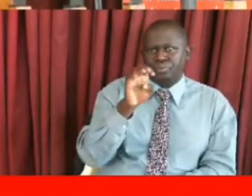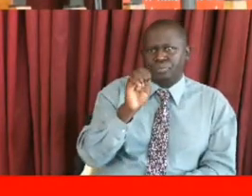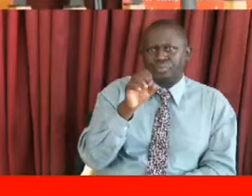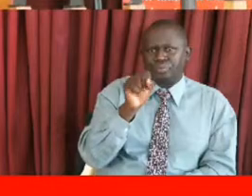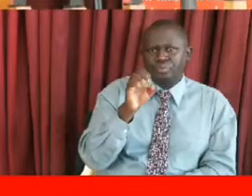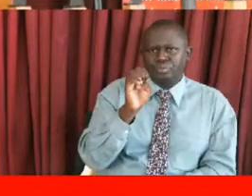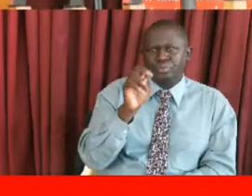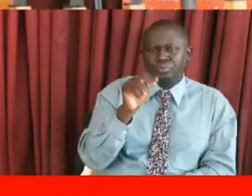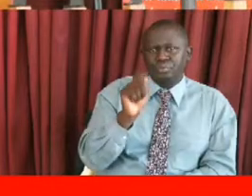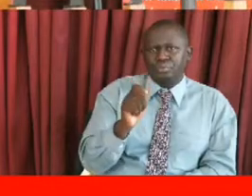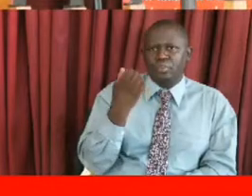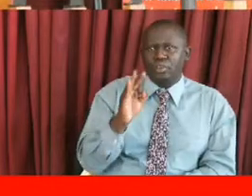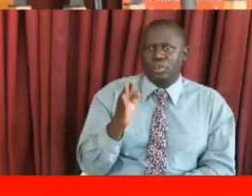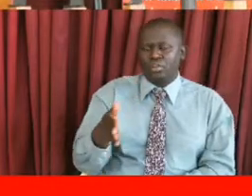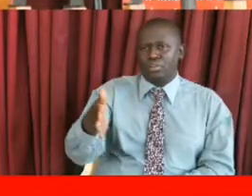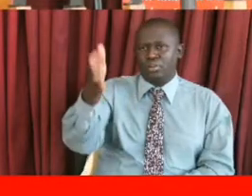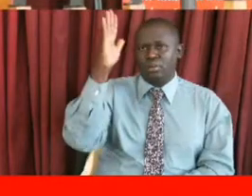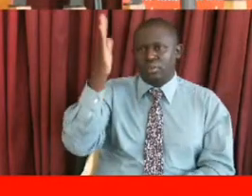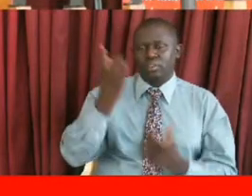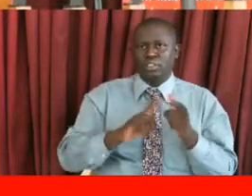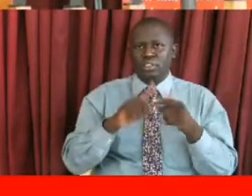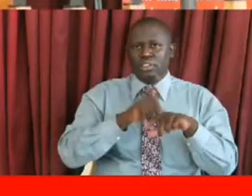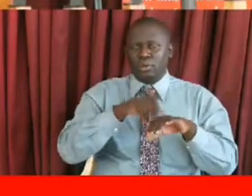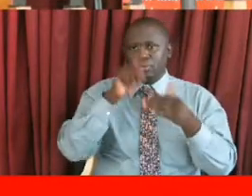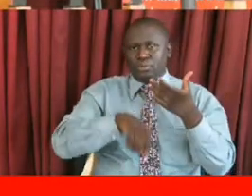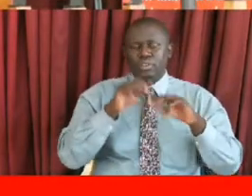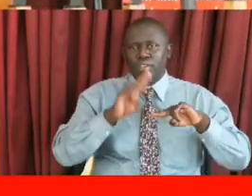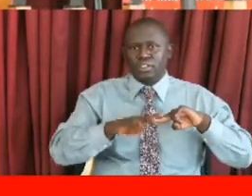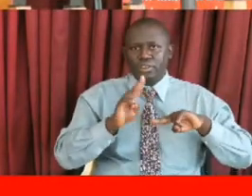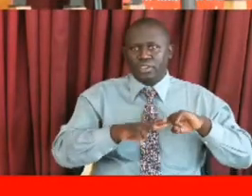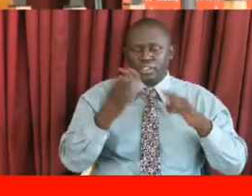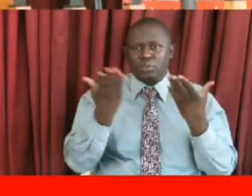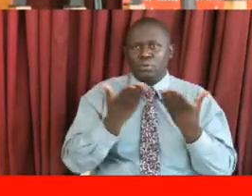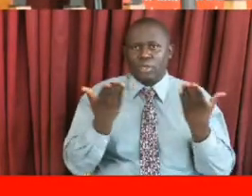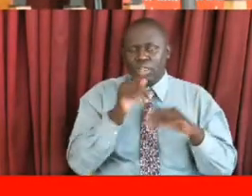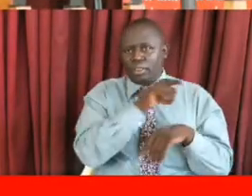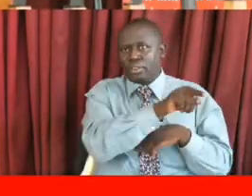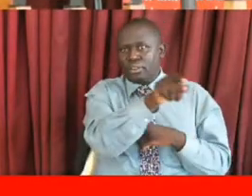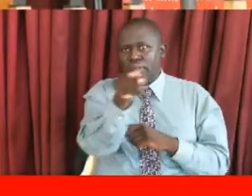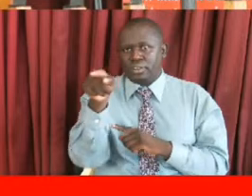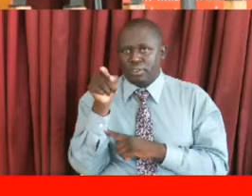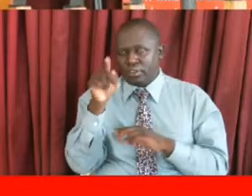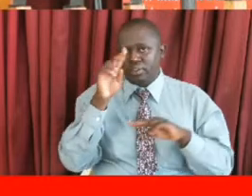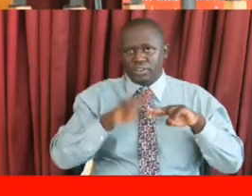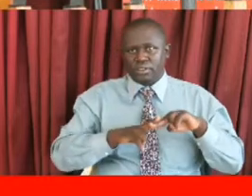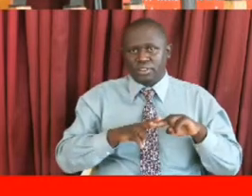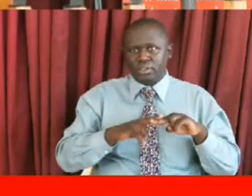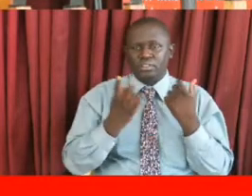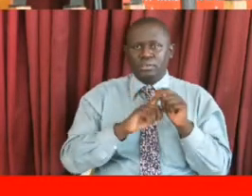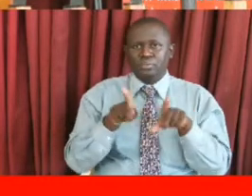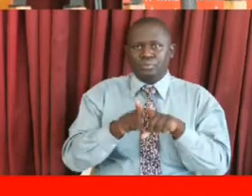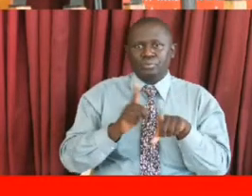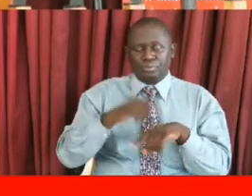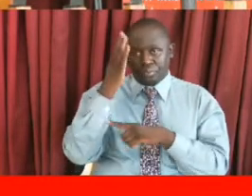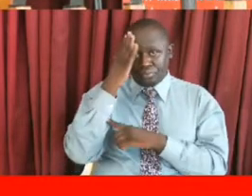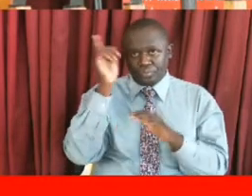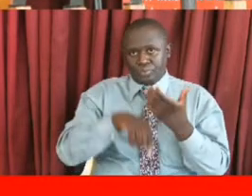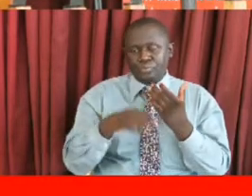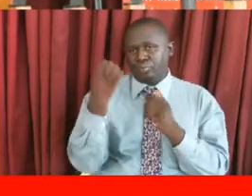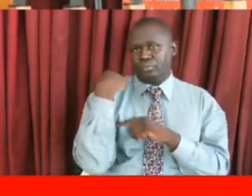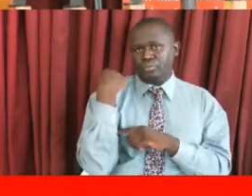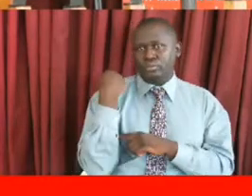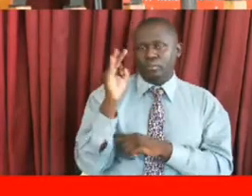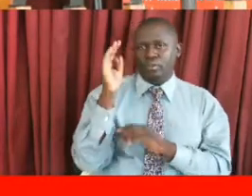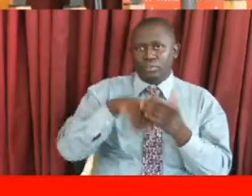OM presence when he's sitting where he sits he knows the number of hairs on